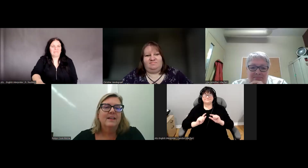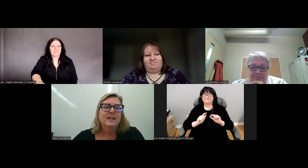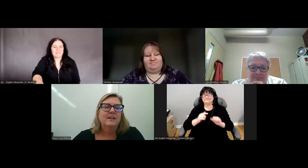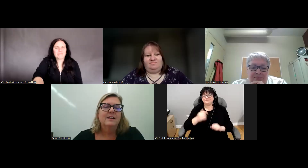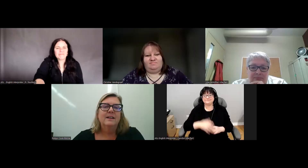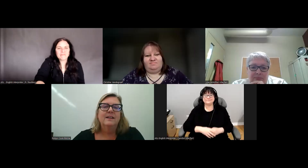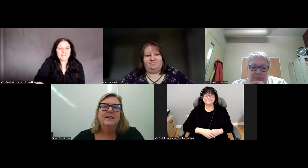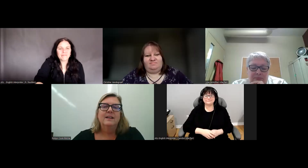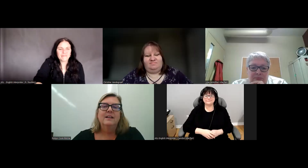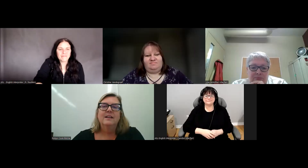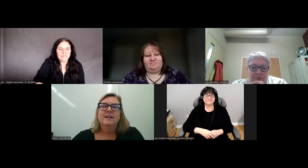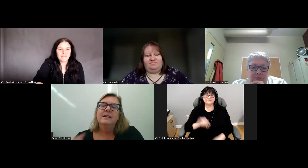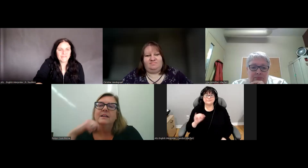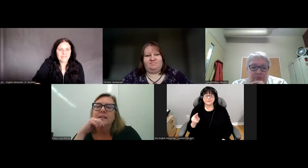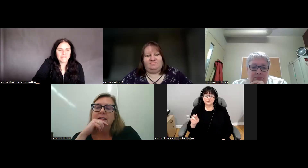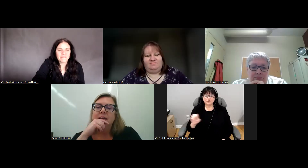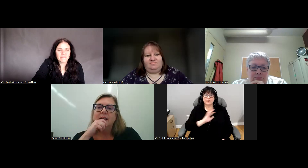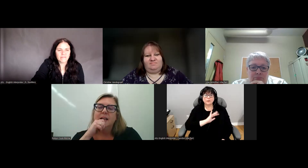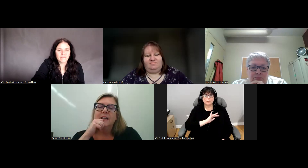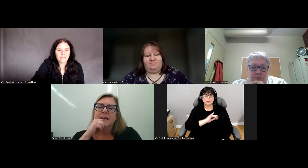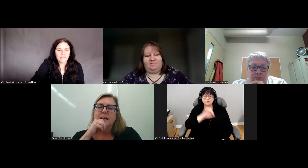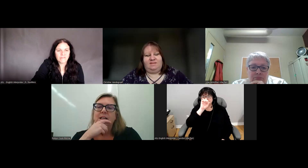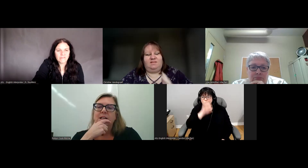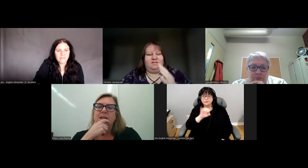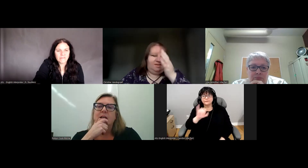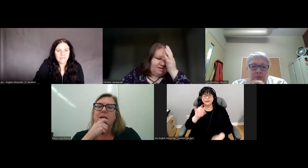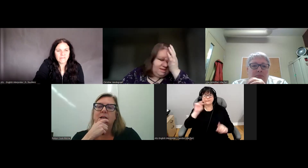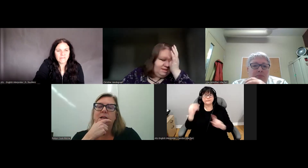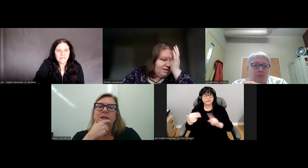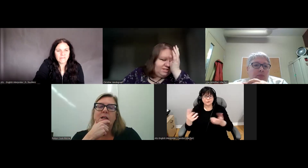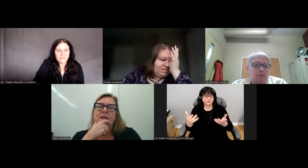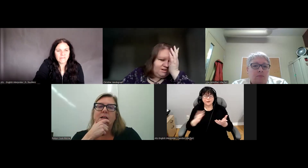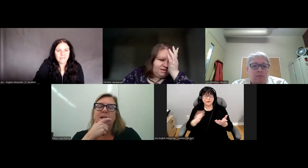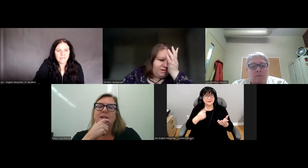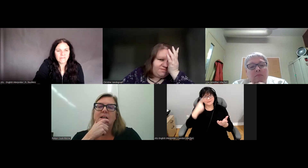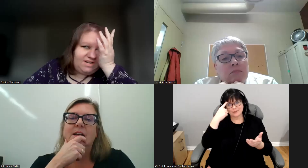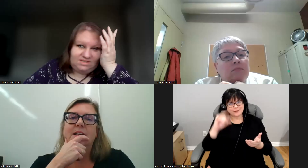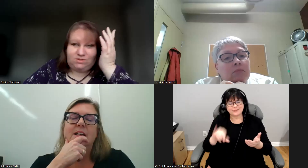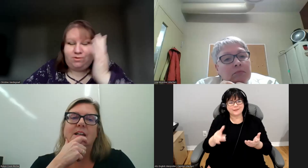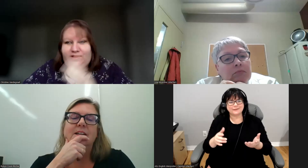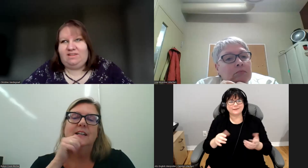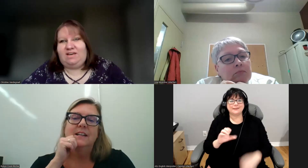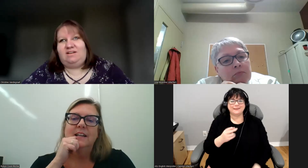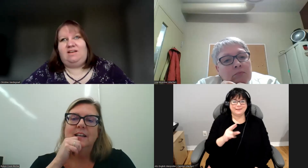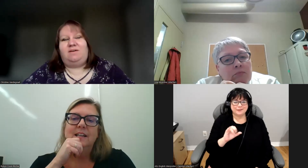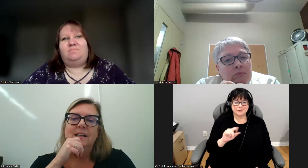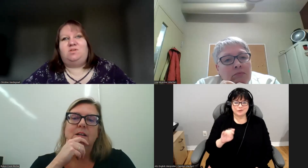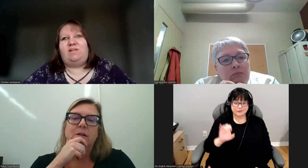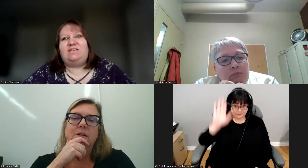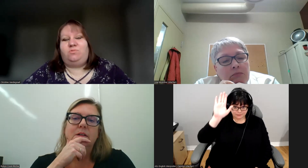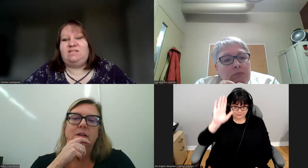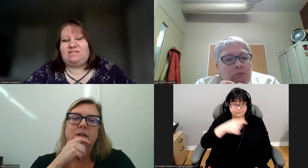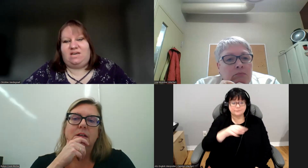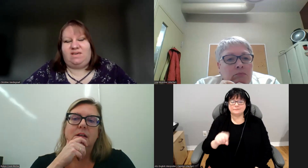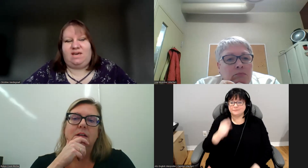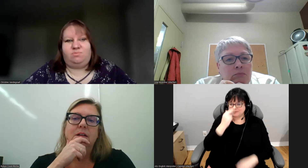would have never thought to think of it in that way, Robin. Thank you. Christine, you have your hand up too. I'll just share a quick funny story that, so